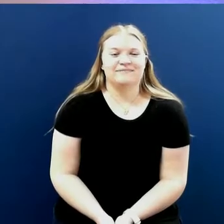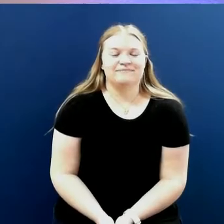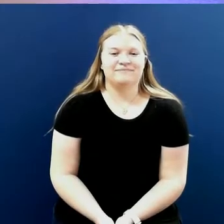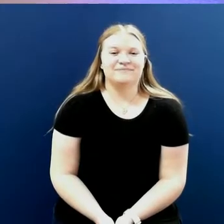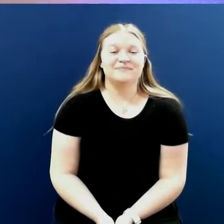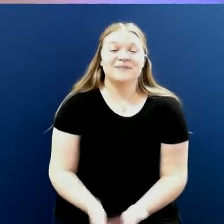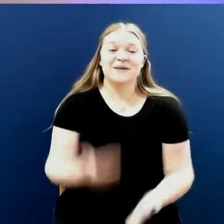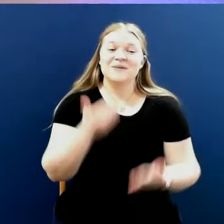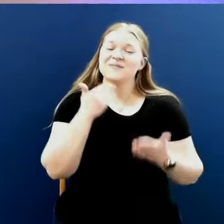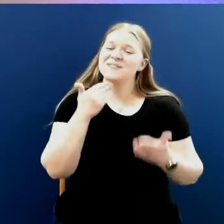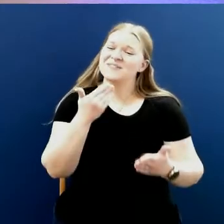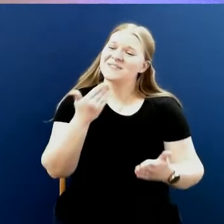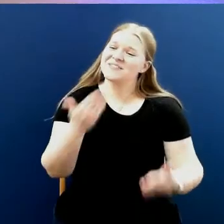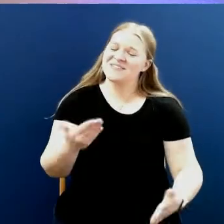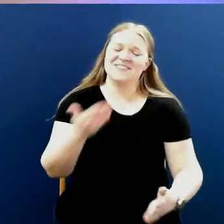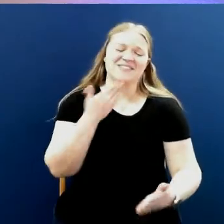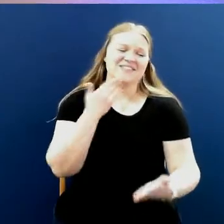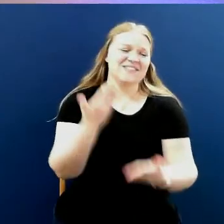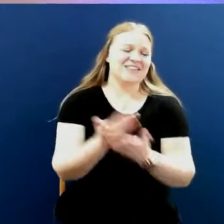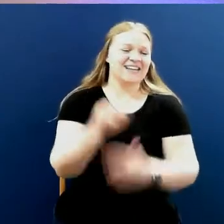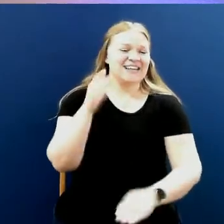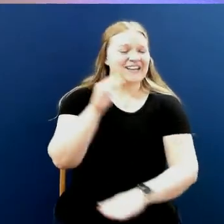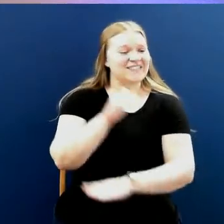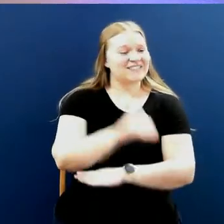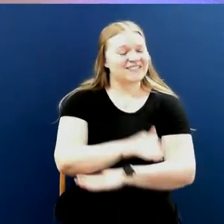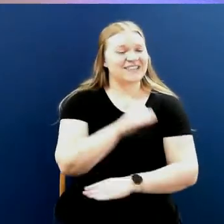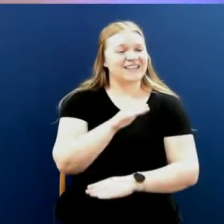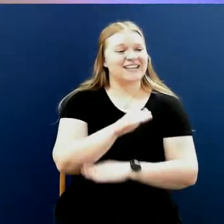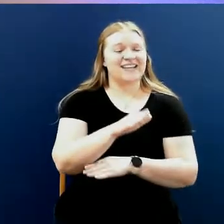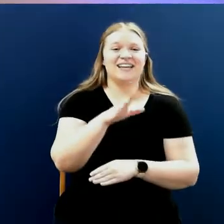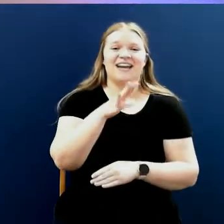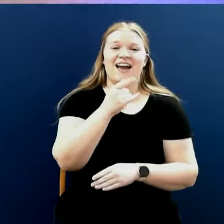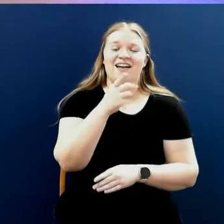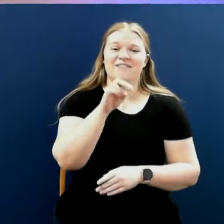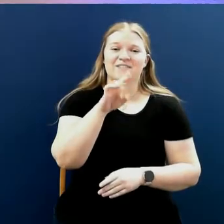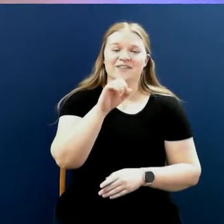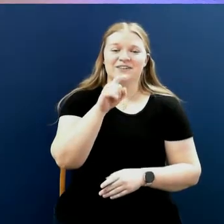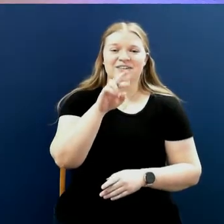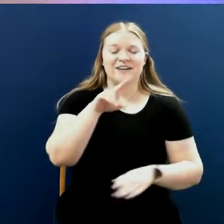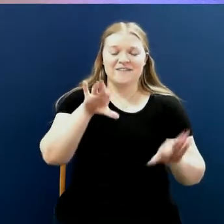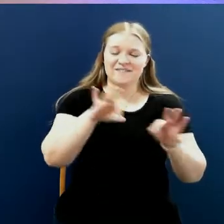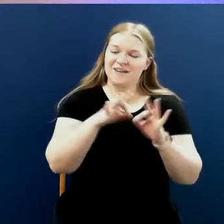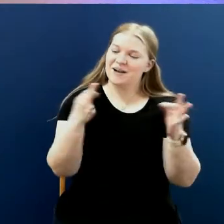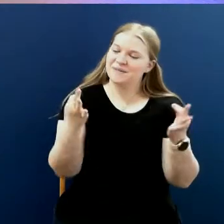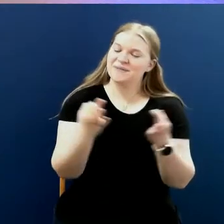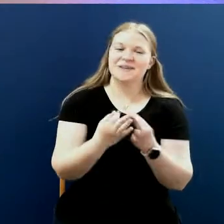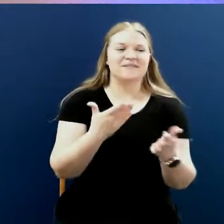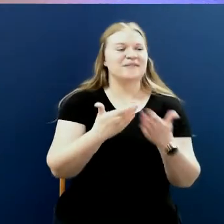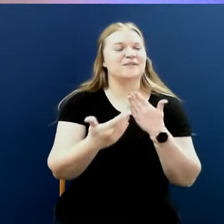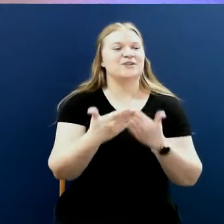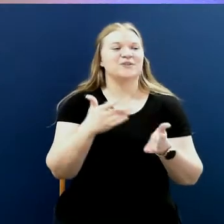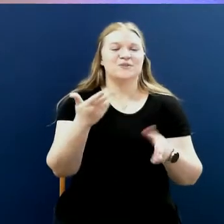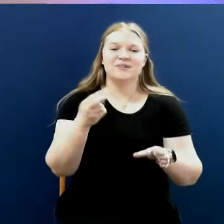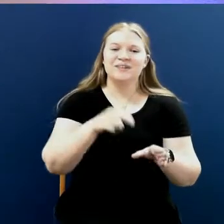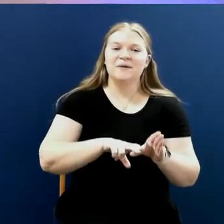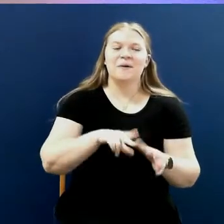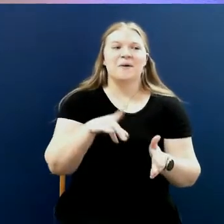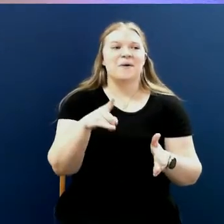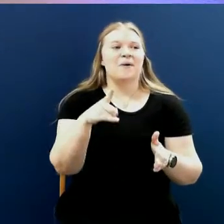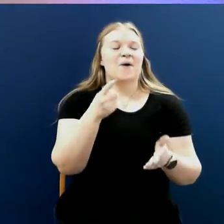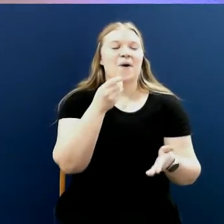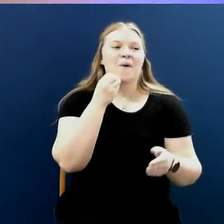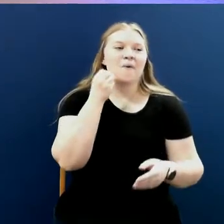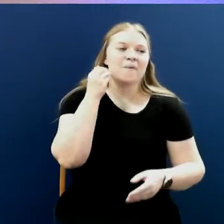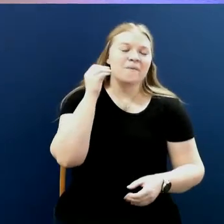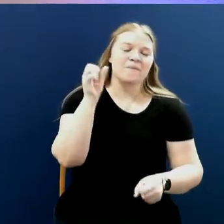Well, good evening, Calvary family. We're excited wherever you may be joining us from, whether it's home, work, school,